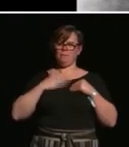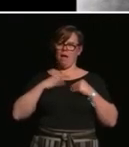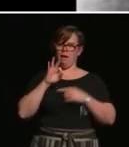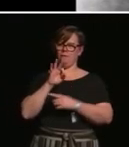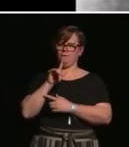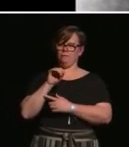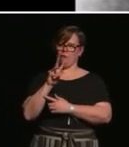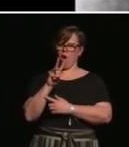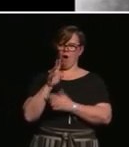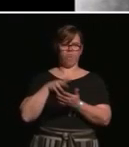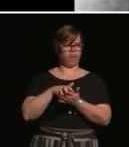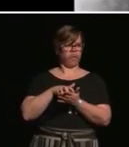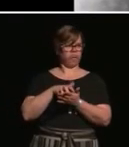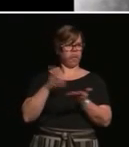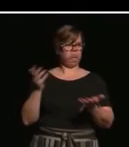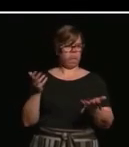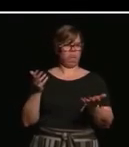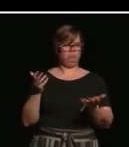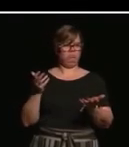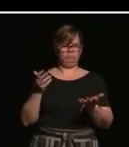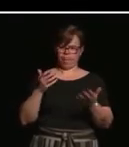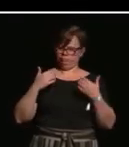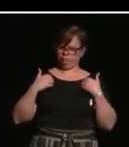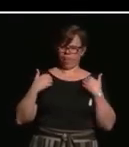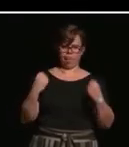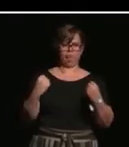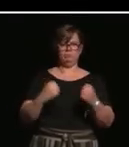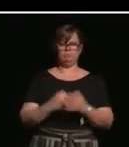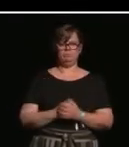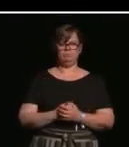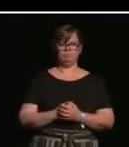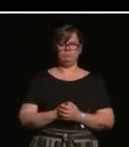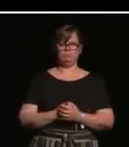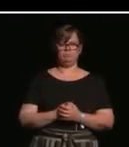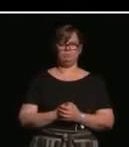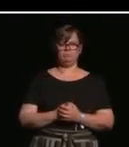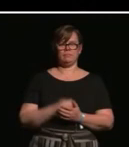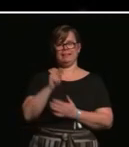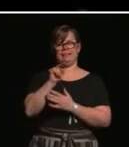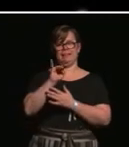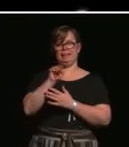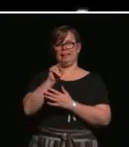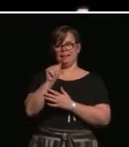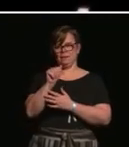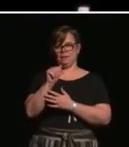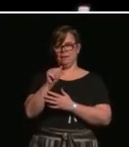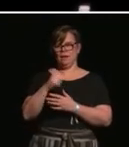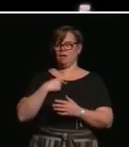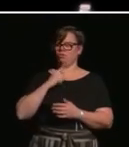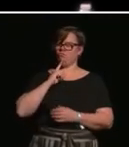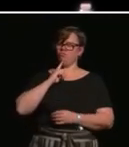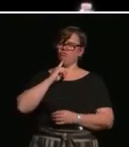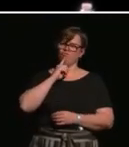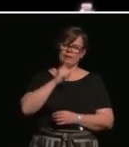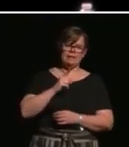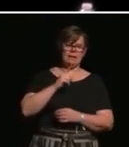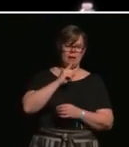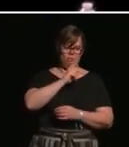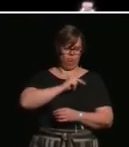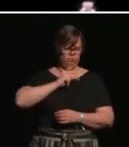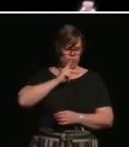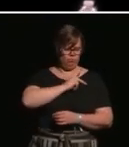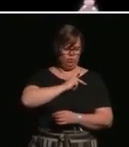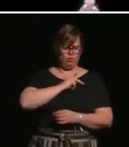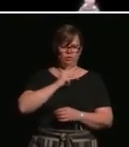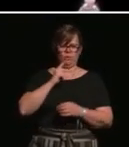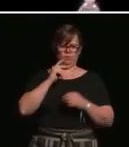life fully lived." When you hit the mark. Nina is an intensely personal love song to Ian's